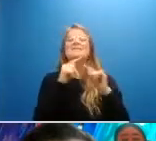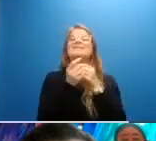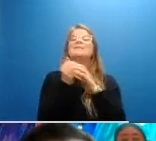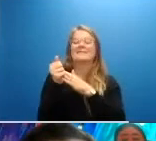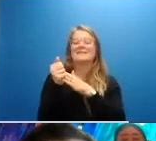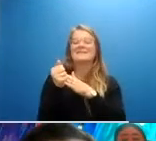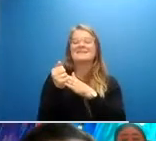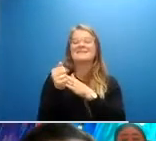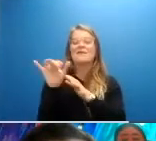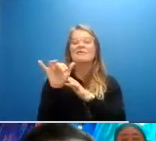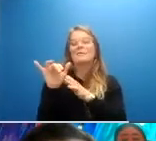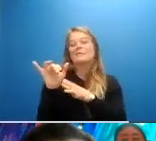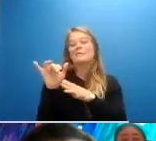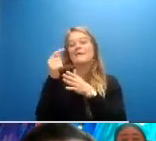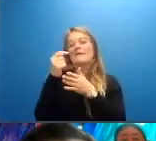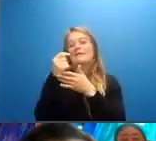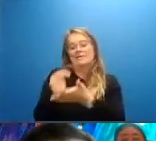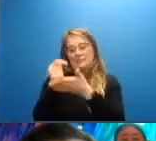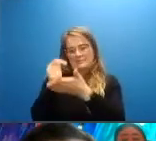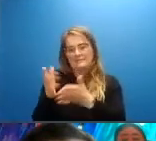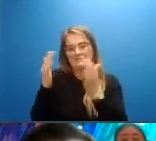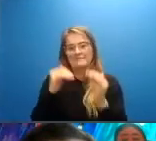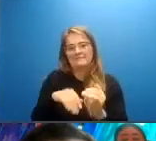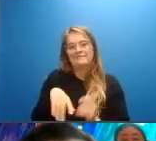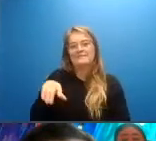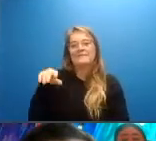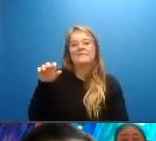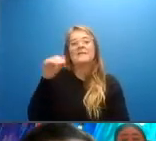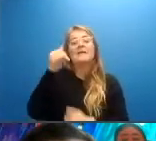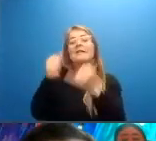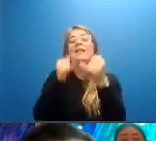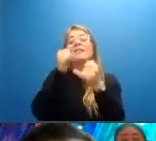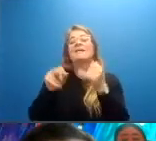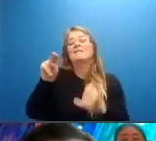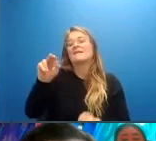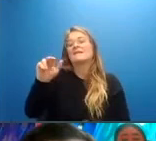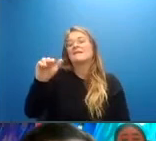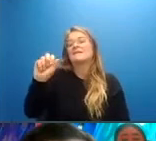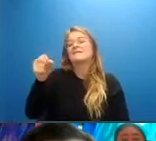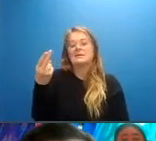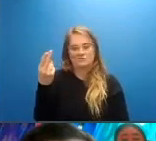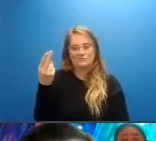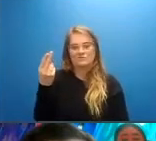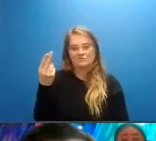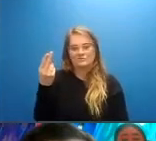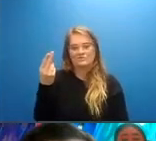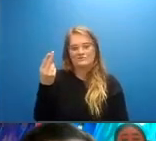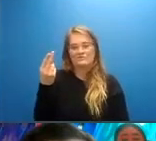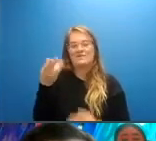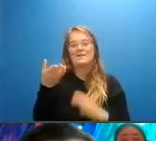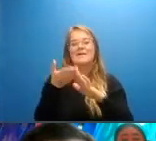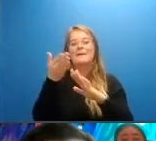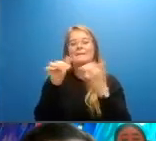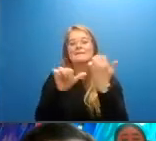also a physiotherapist on the team. Finally, we have Nash, who's our administrative assistant and